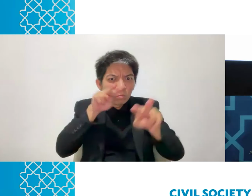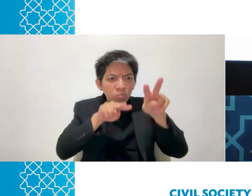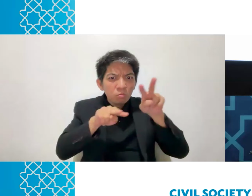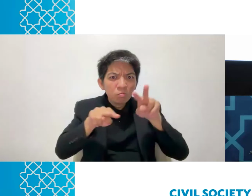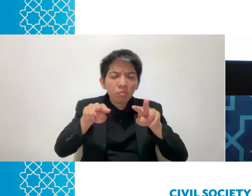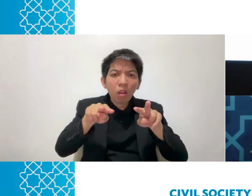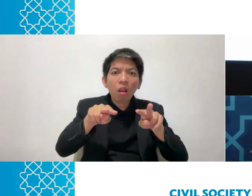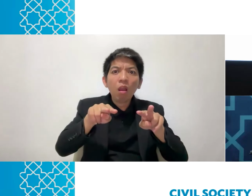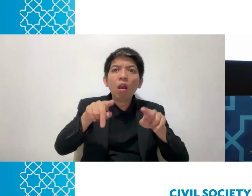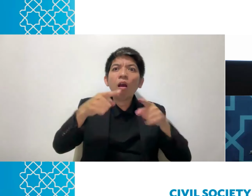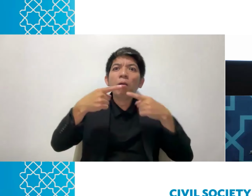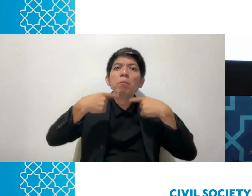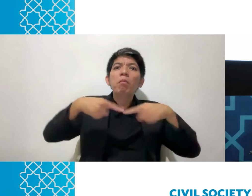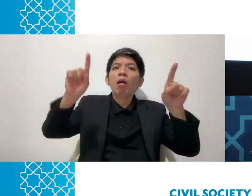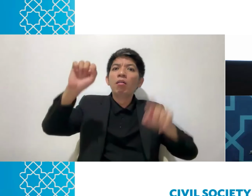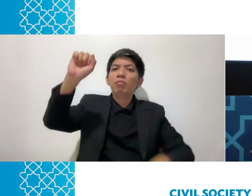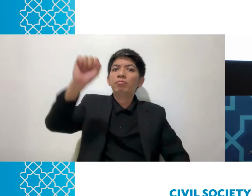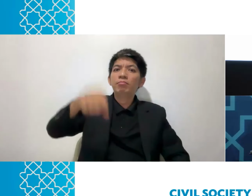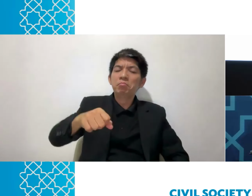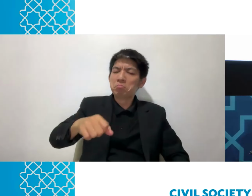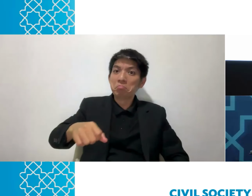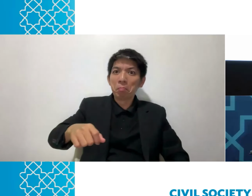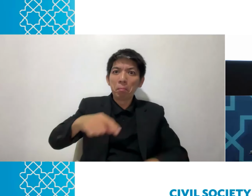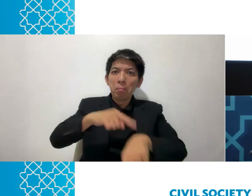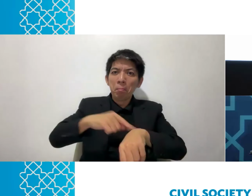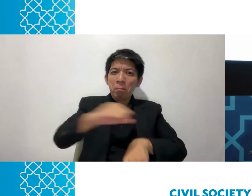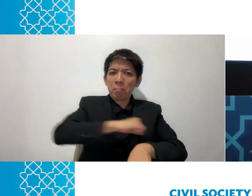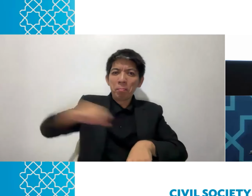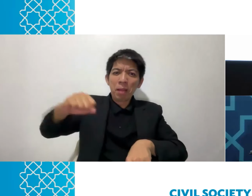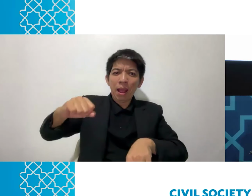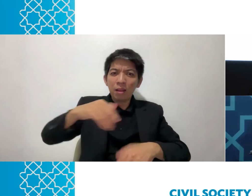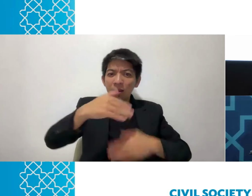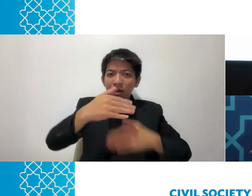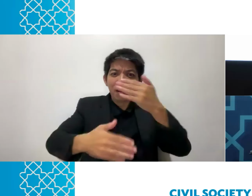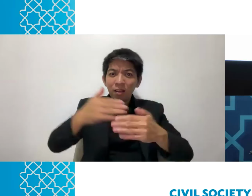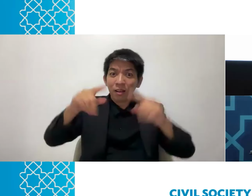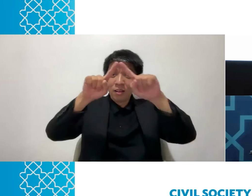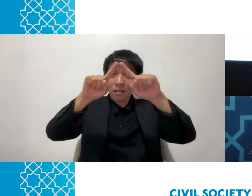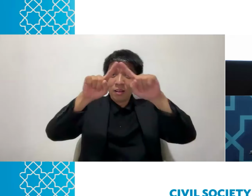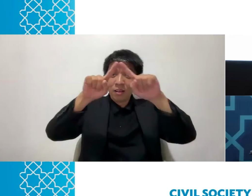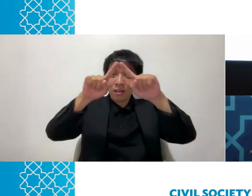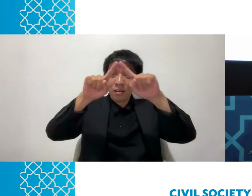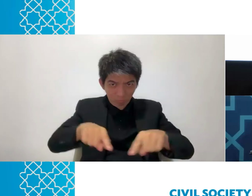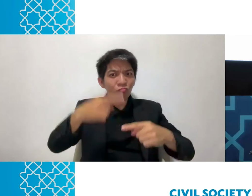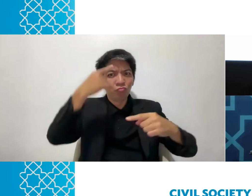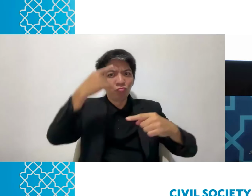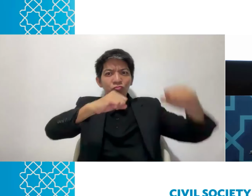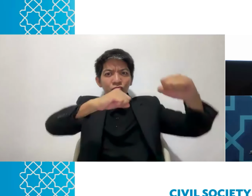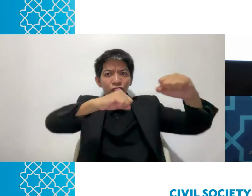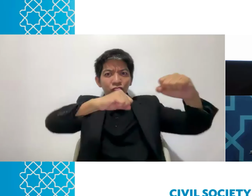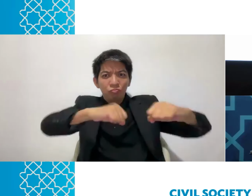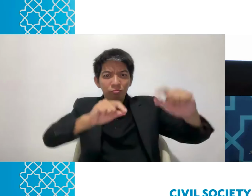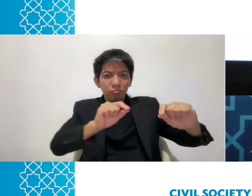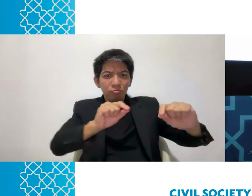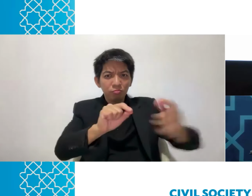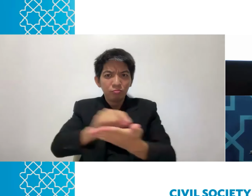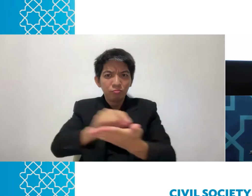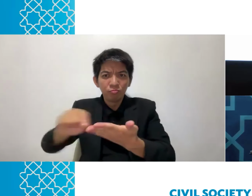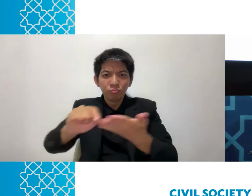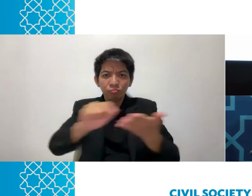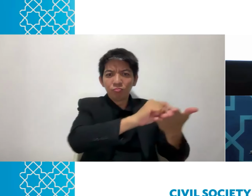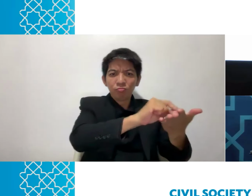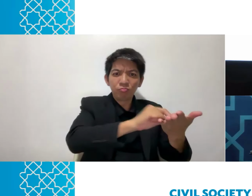contracts quicker because they cannot award contracts unless land is ready. And many government